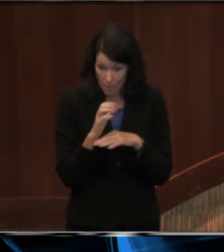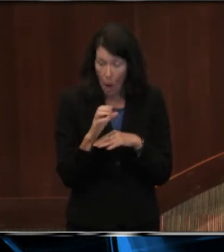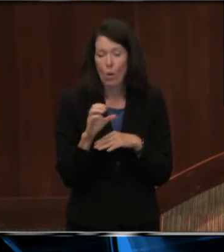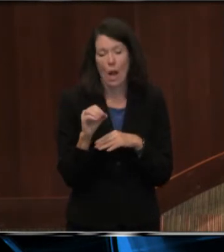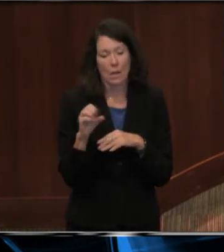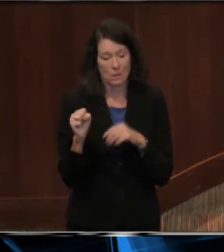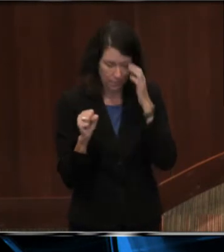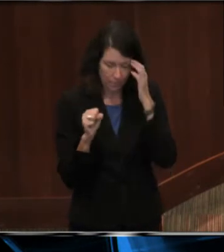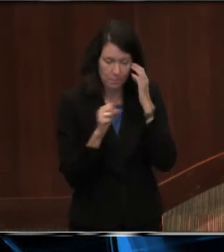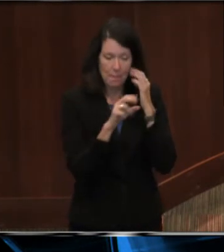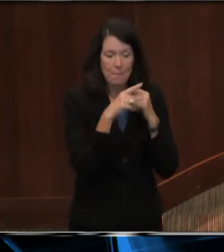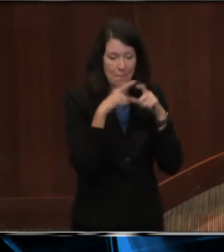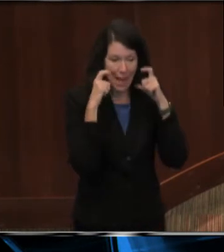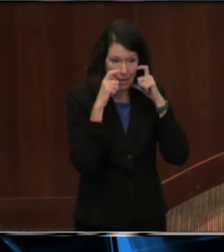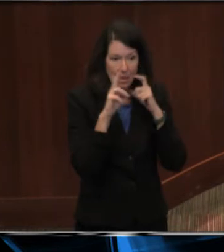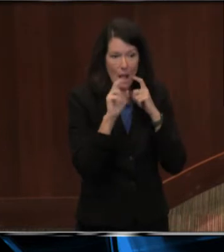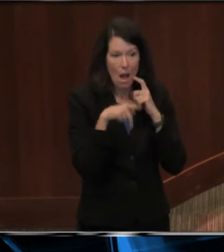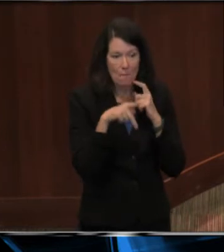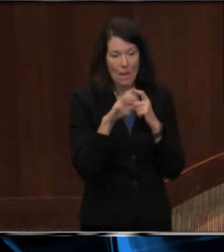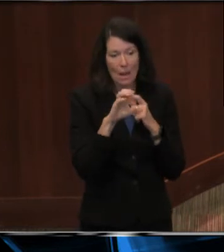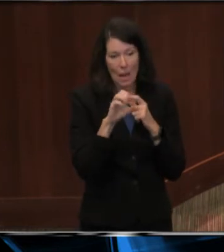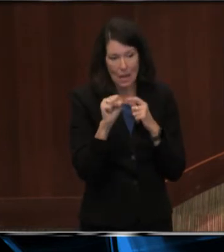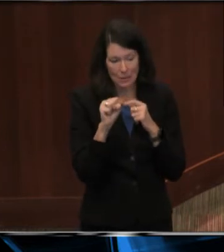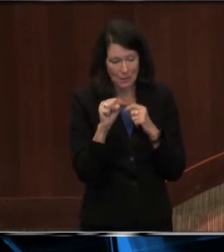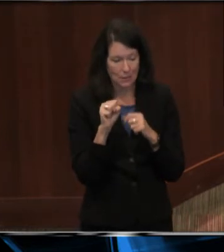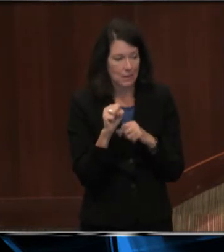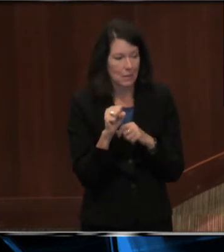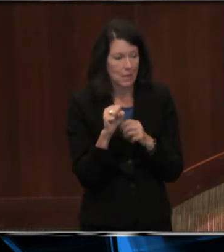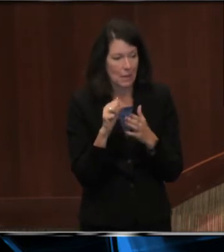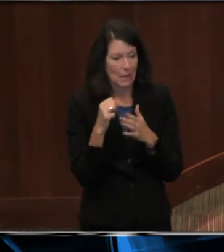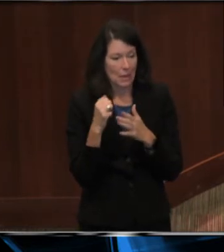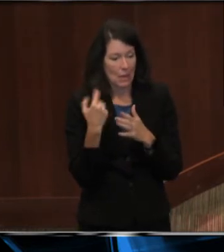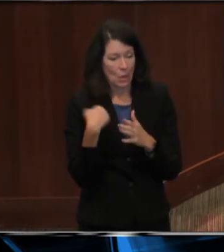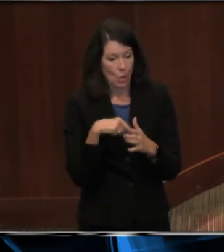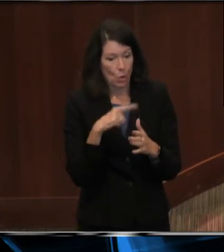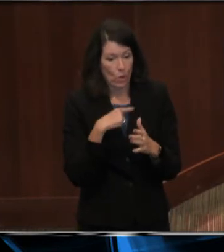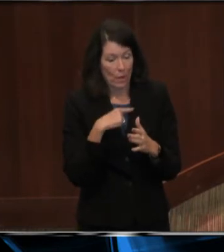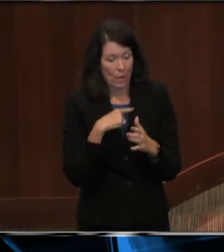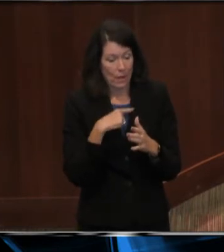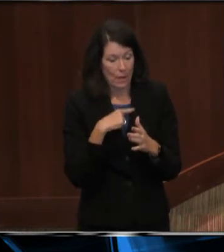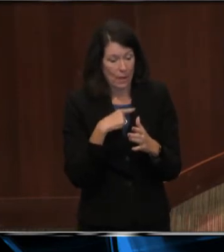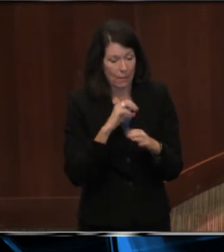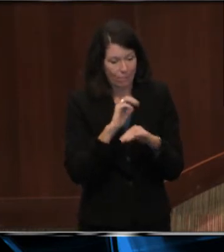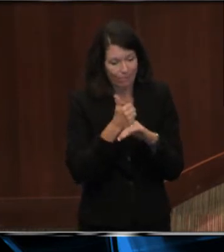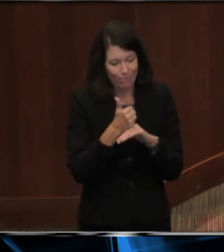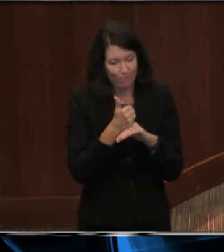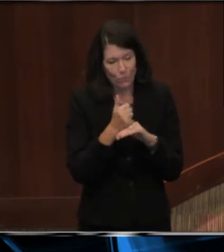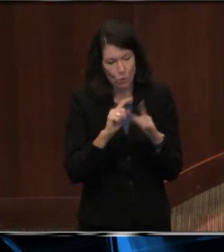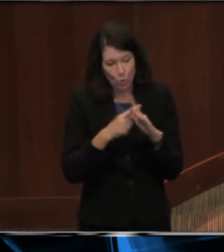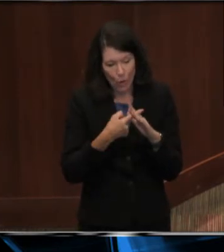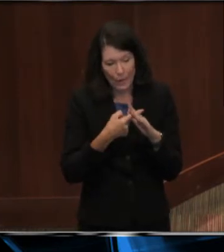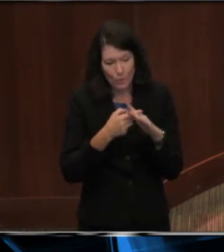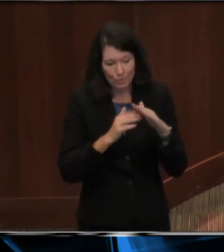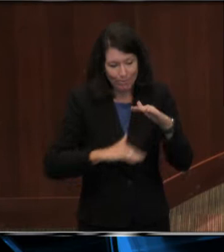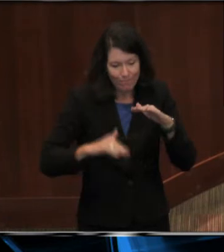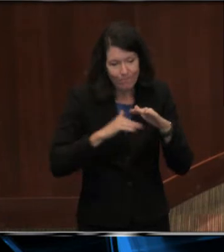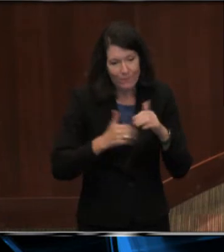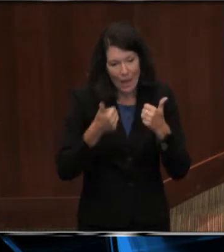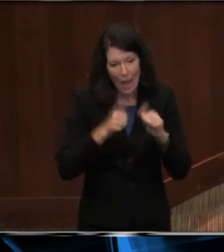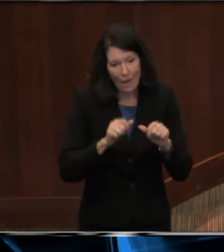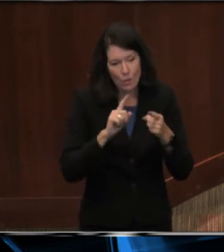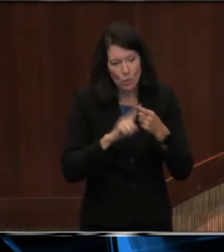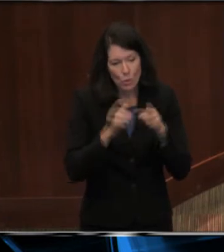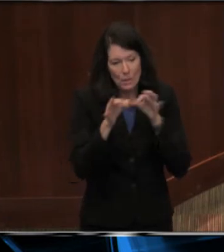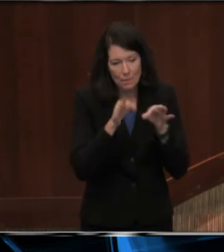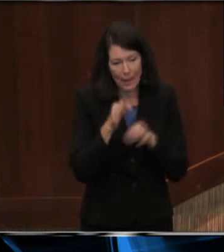as a refresher, it was something that public health and the city teamed up together to do as kind of a grassroots effort to give a little bit of the